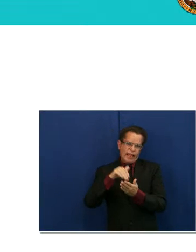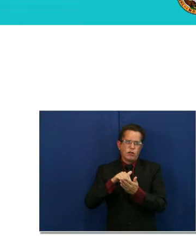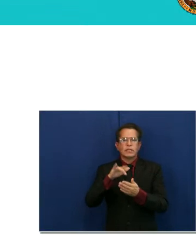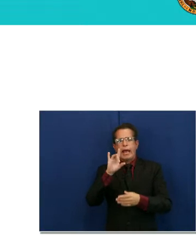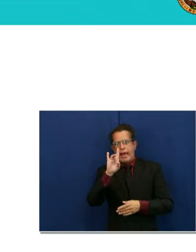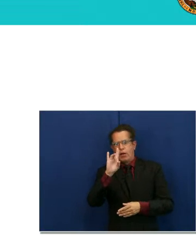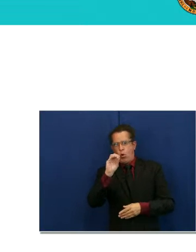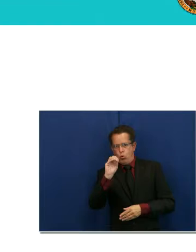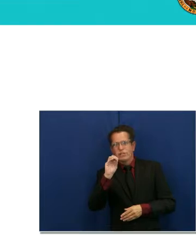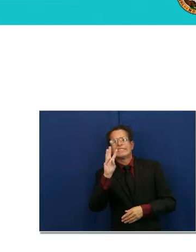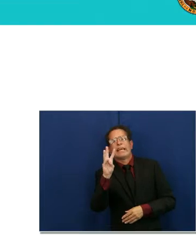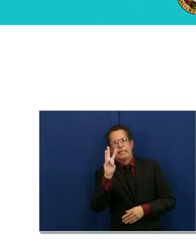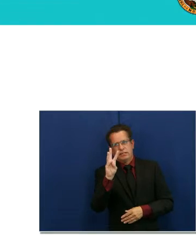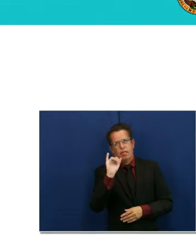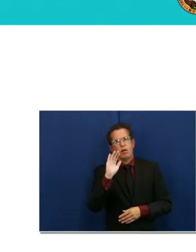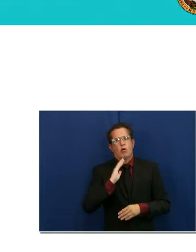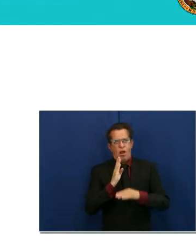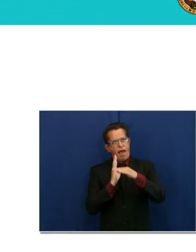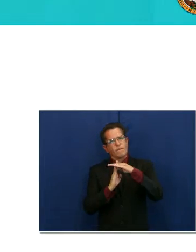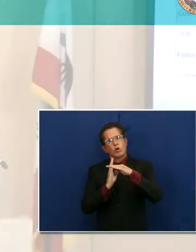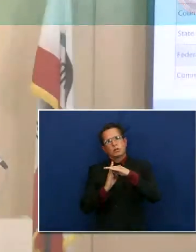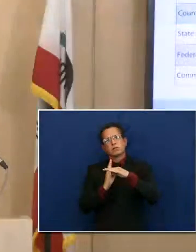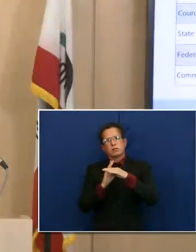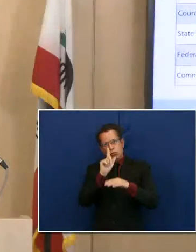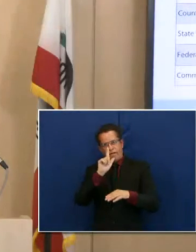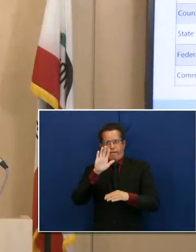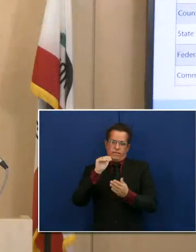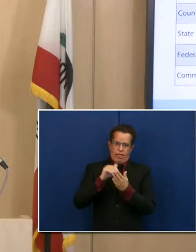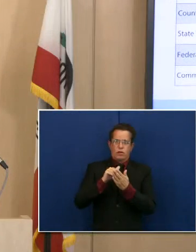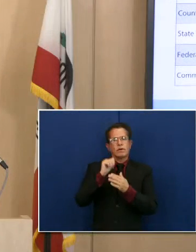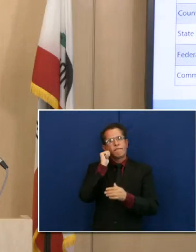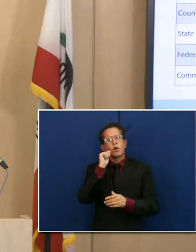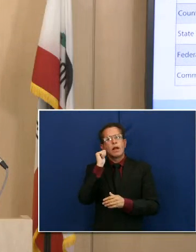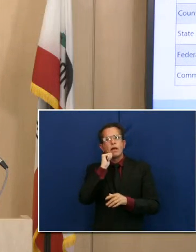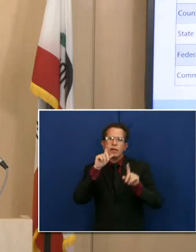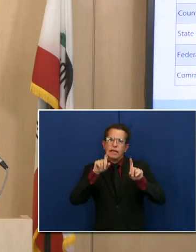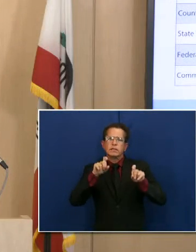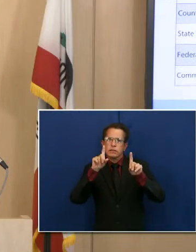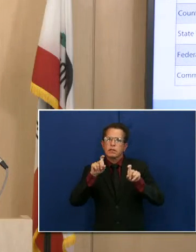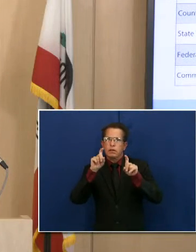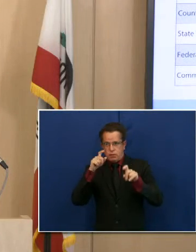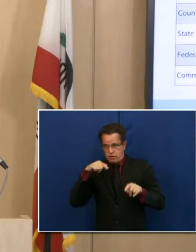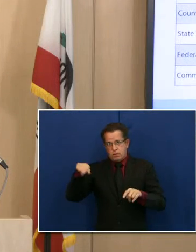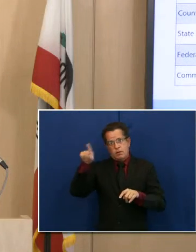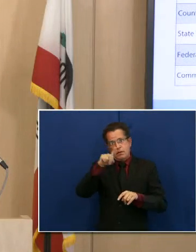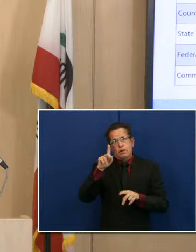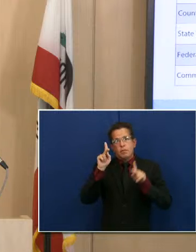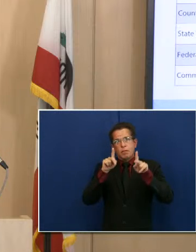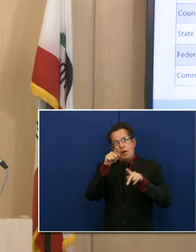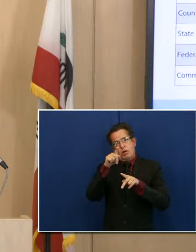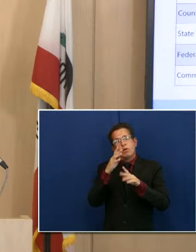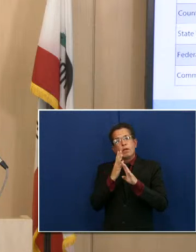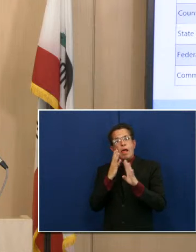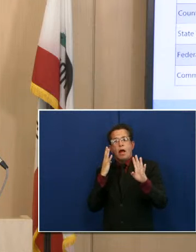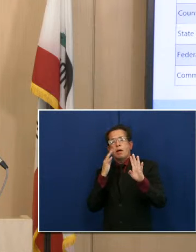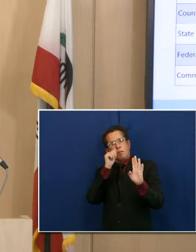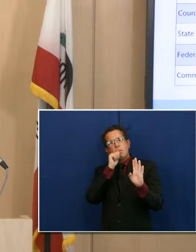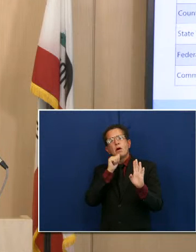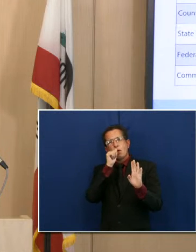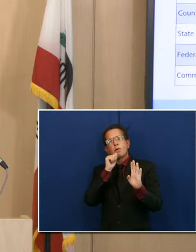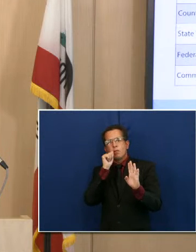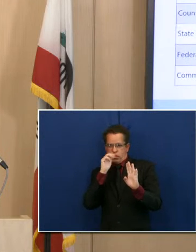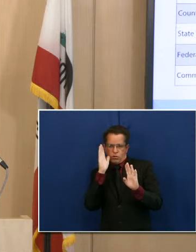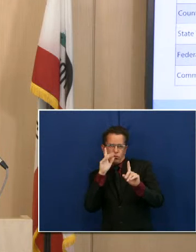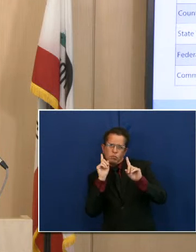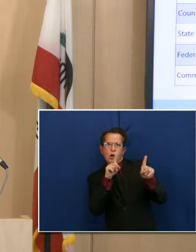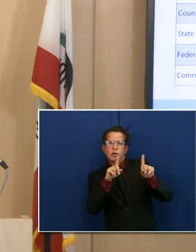25,806. And again, this is helping us as we go through this. And we ask for patience for everyone. Having to wait in a little bit of a line, work to get an appointment. We're going to